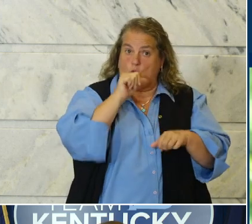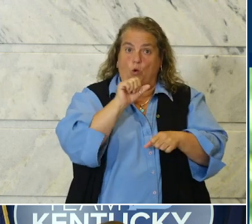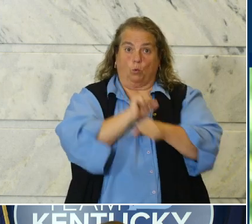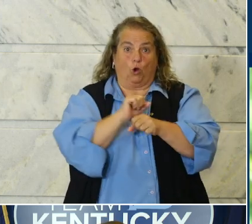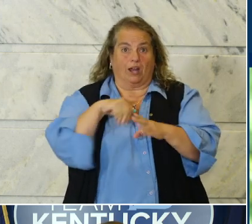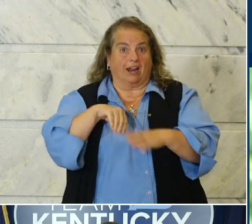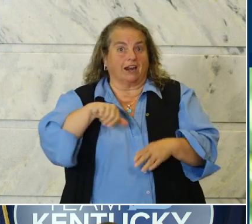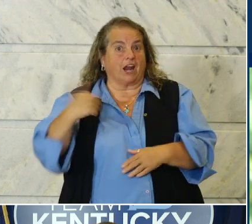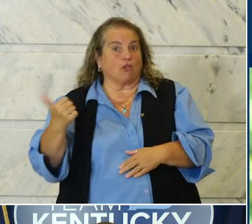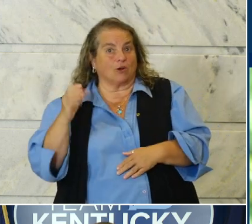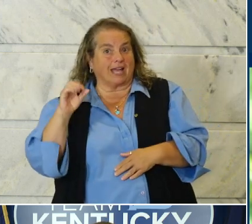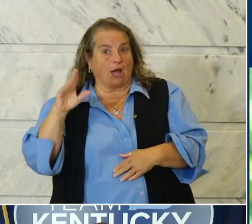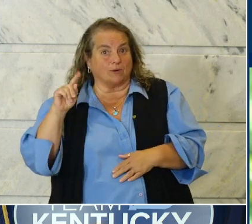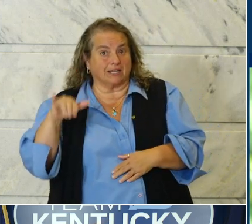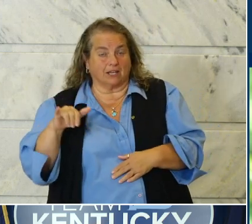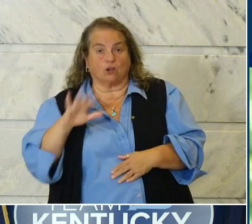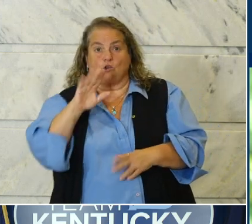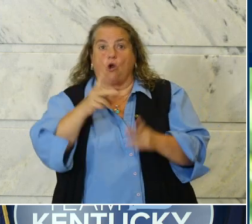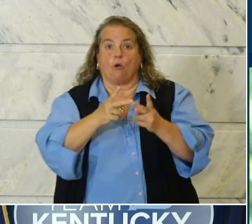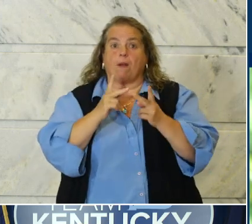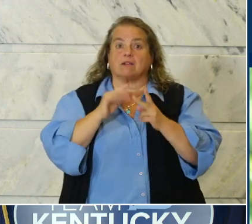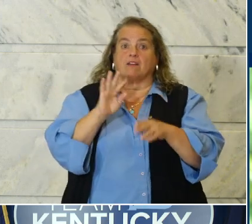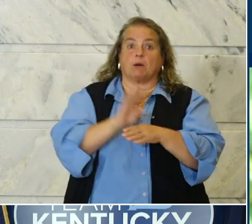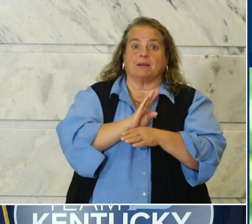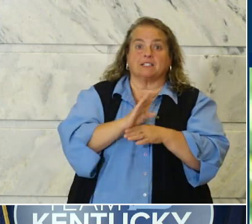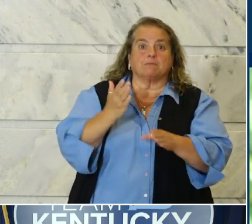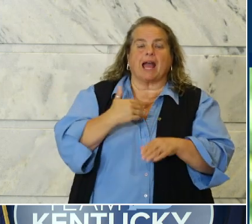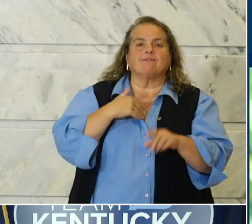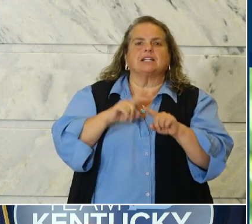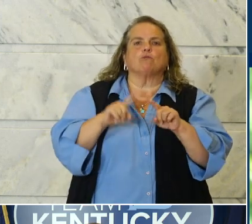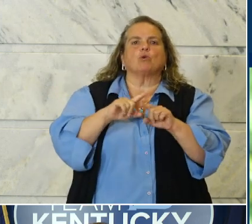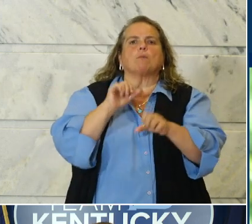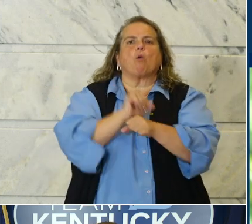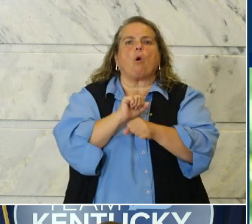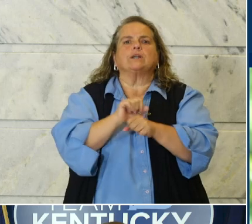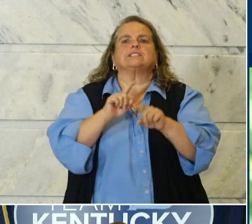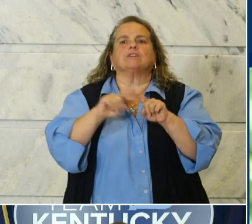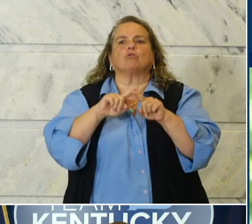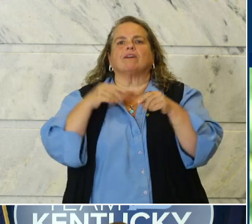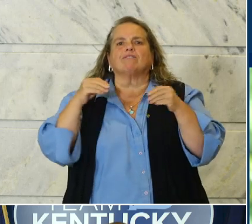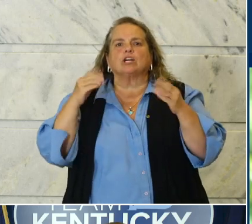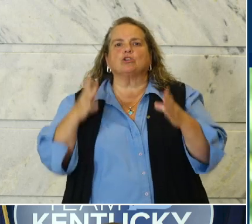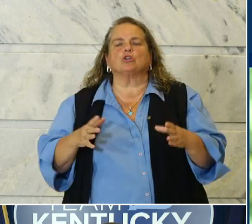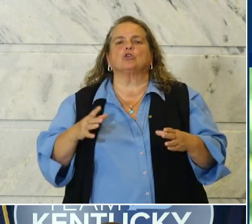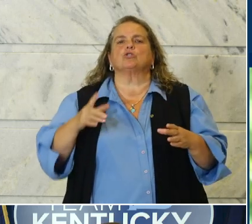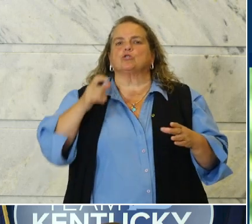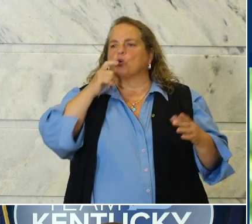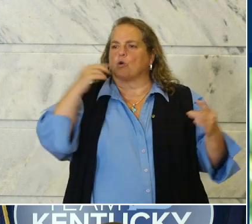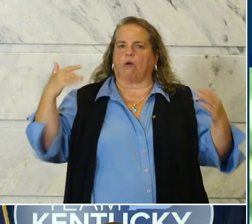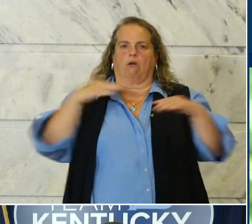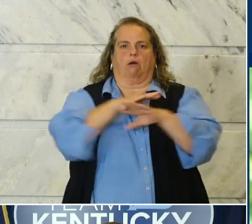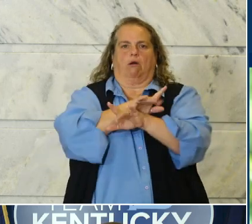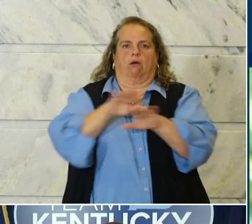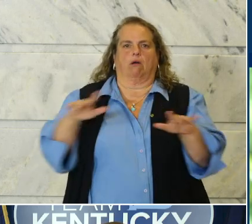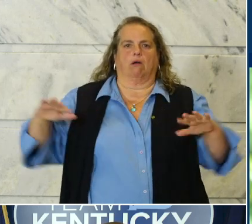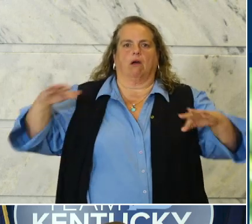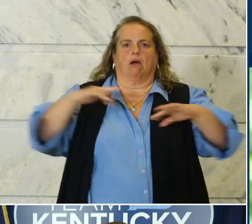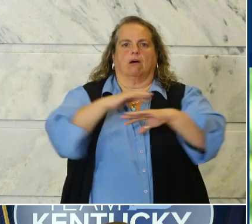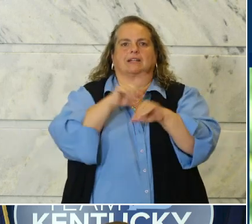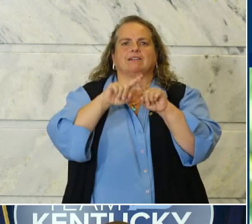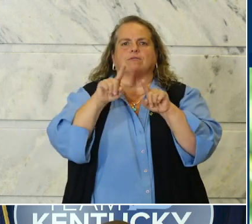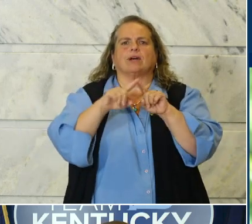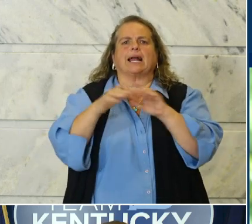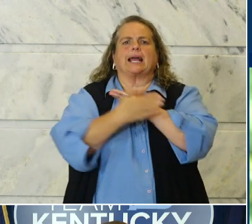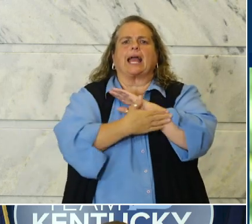another one. And your place of business may have different employees, different vendors coming in and out from many